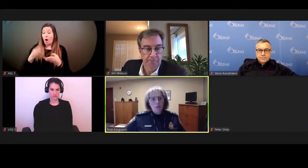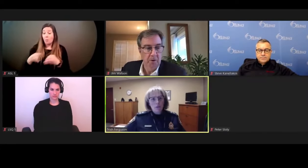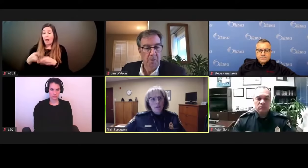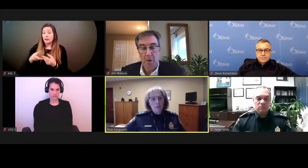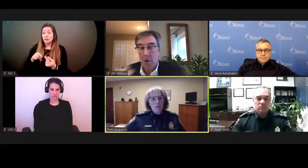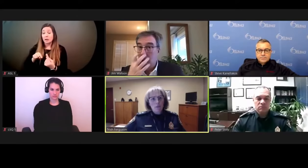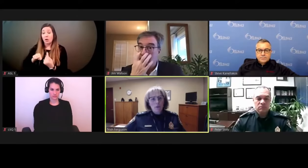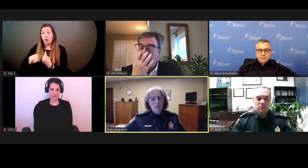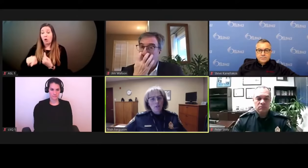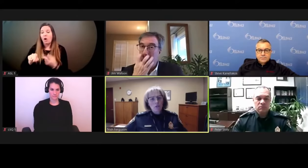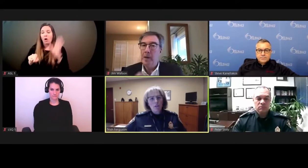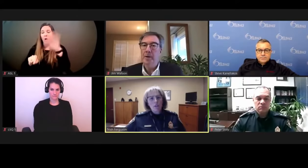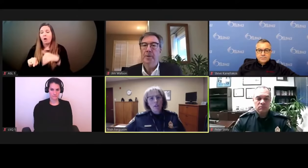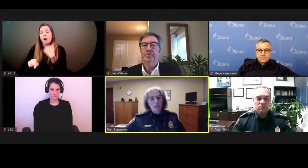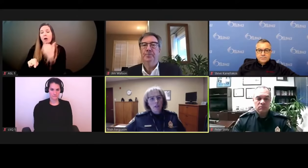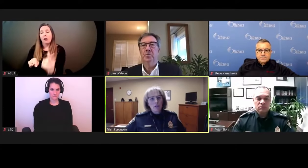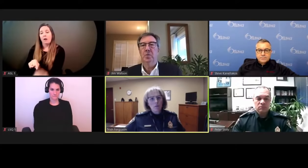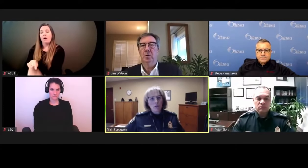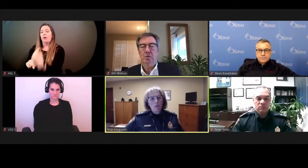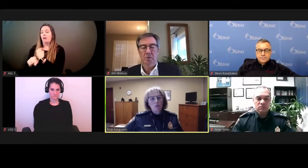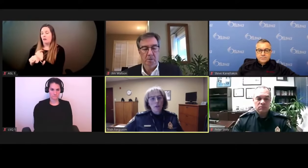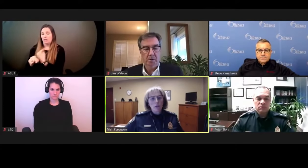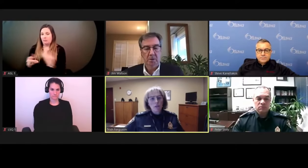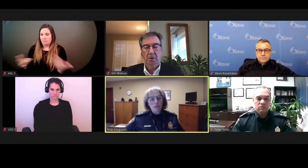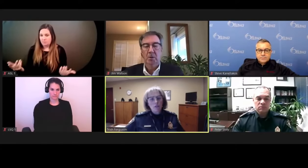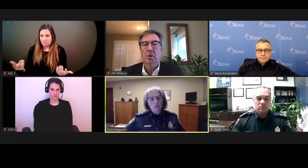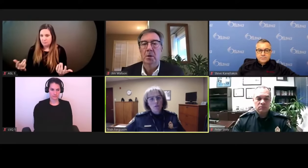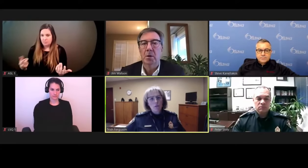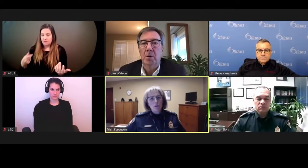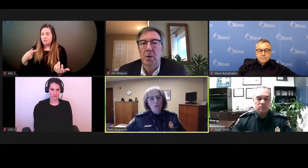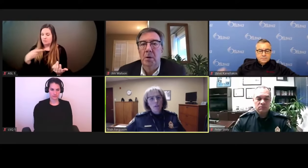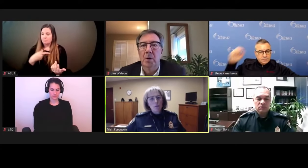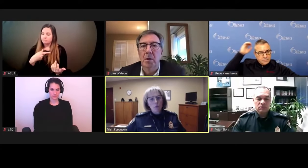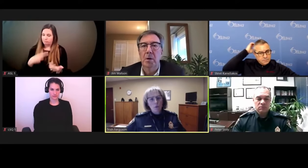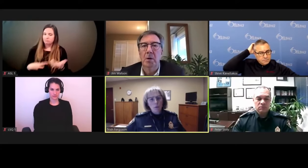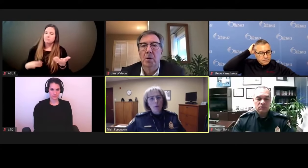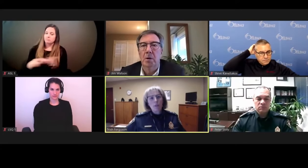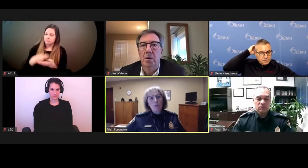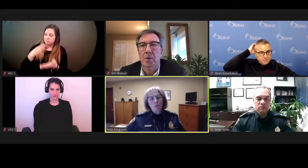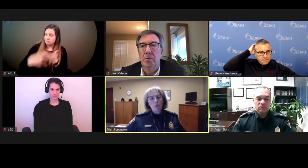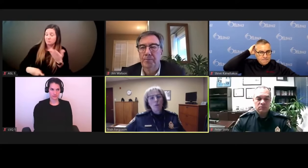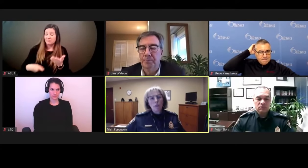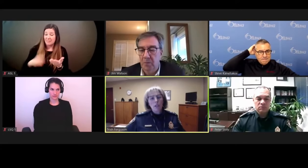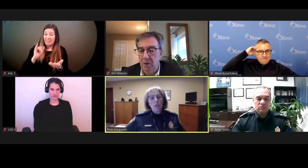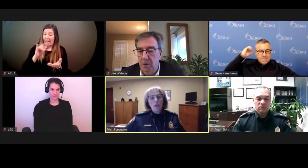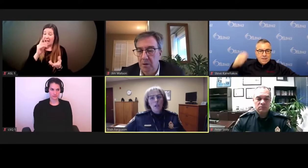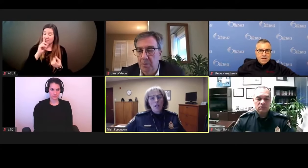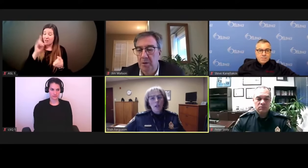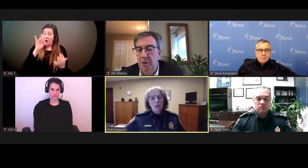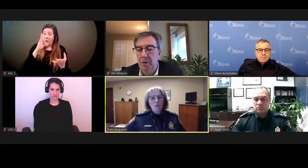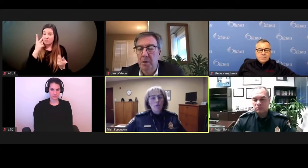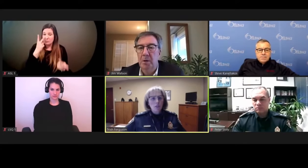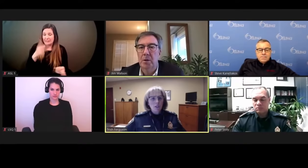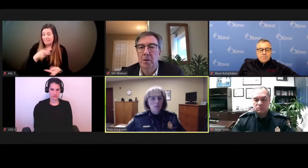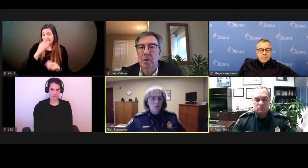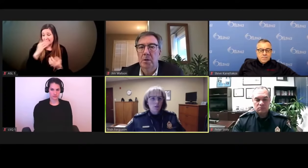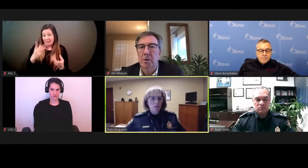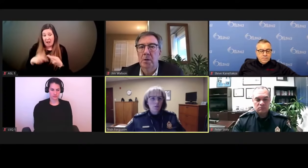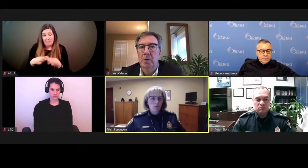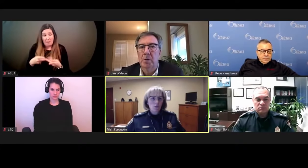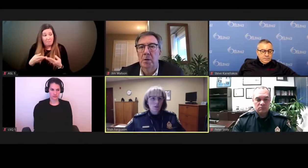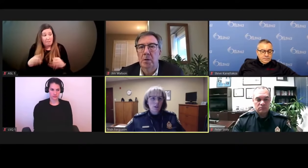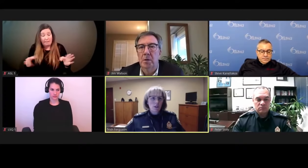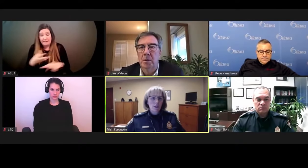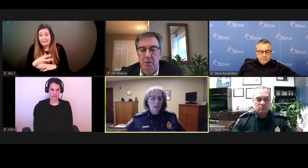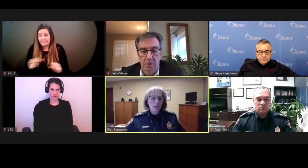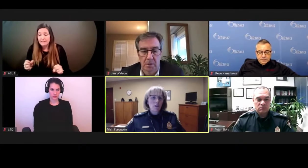behavior, and reckless driving and without due care and attention for the motoring public. So we will be enforcing those